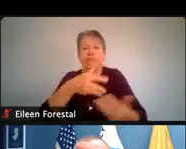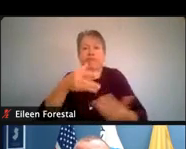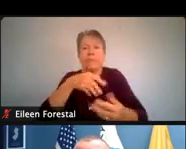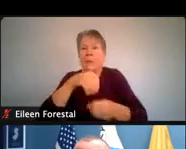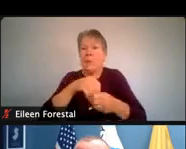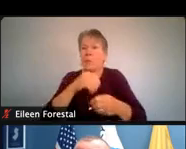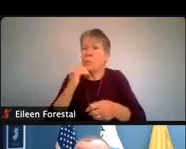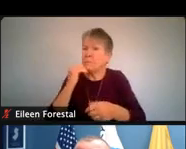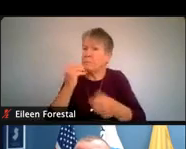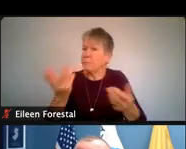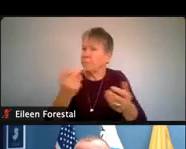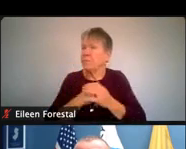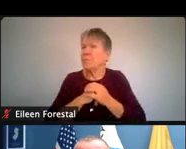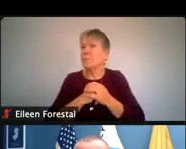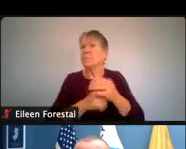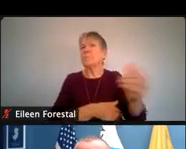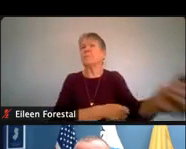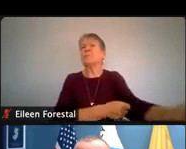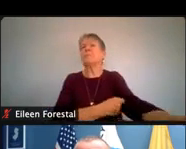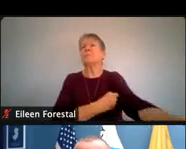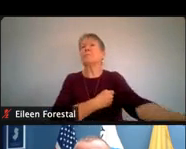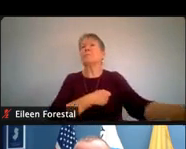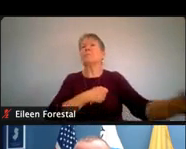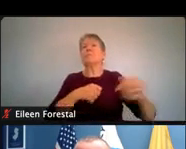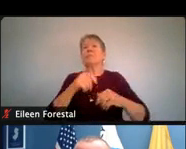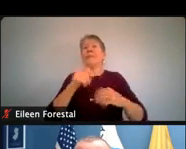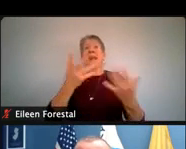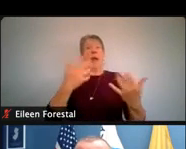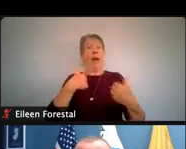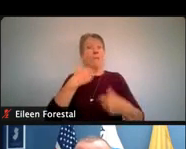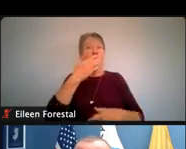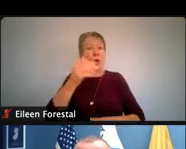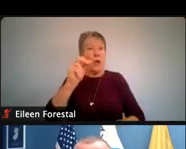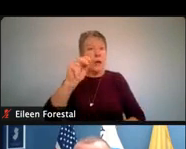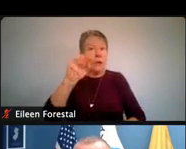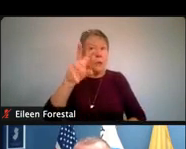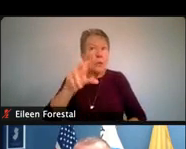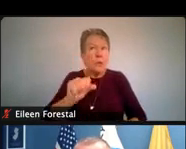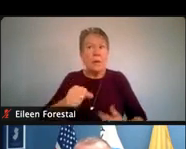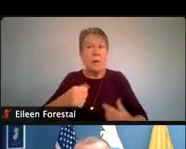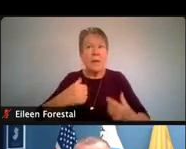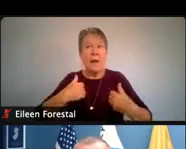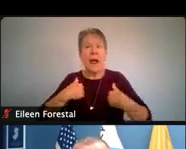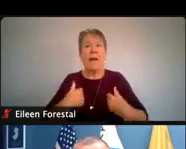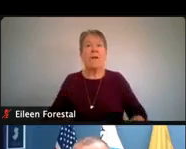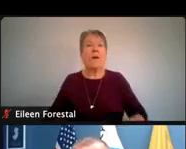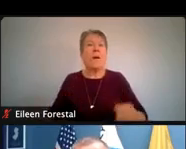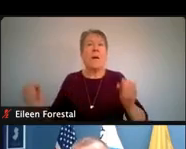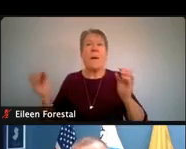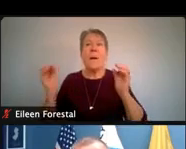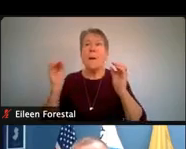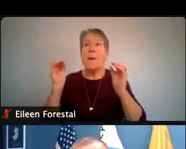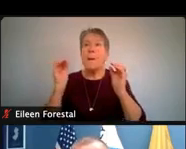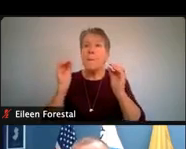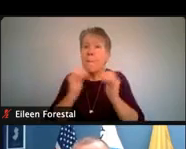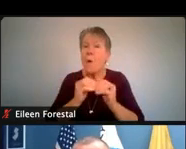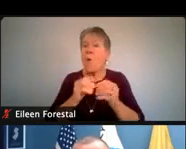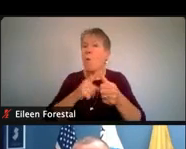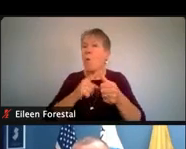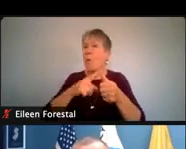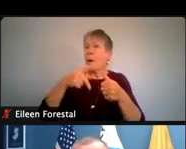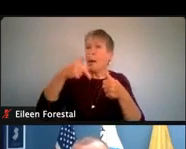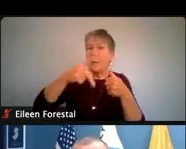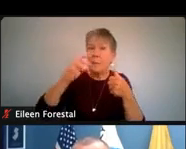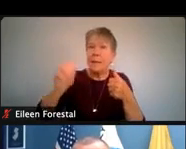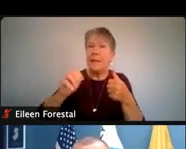news. We got a lot more capacities, PPE, ventilators, hospital beds, etc. We test a